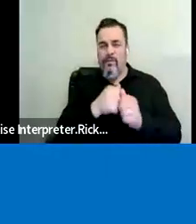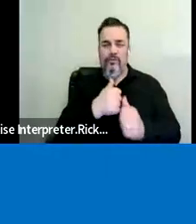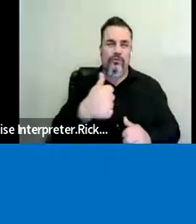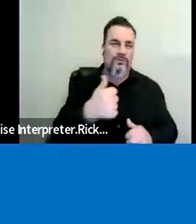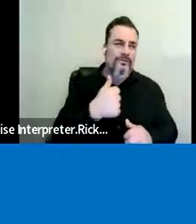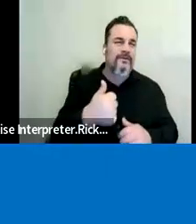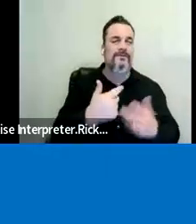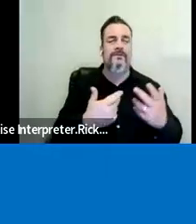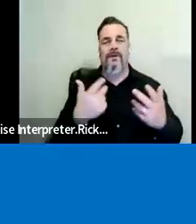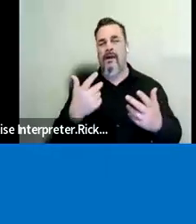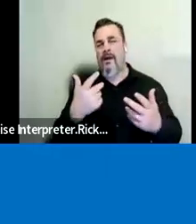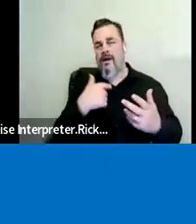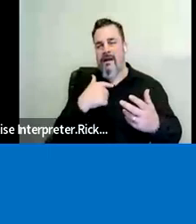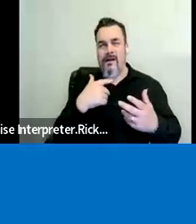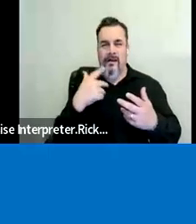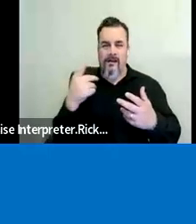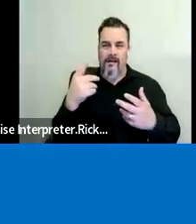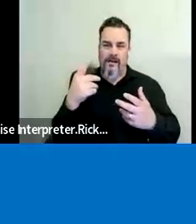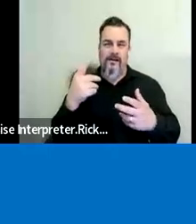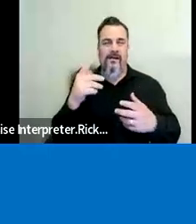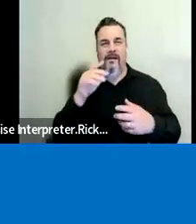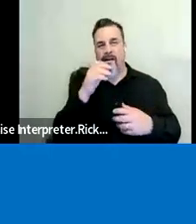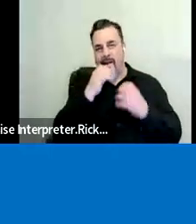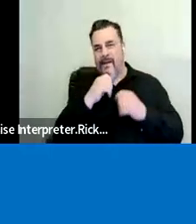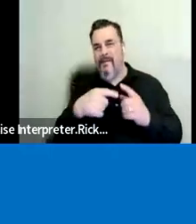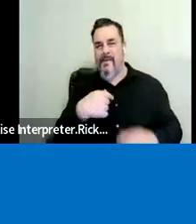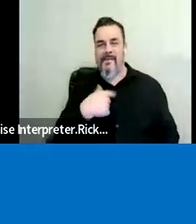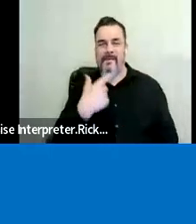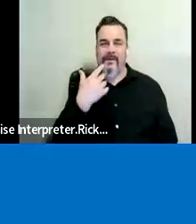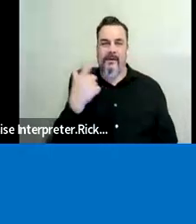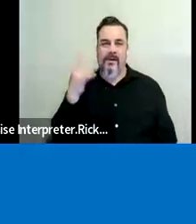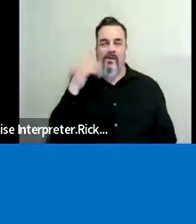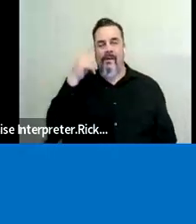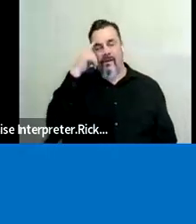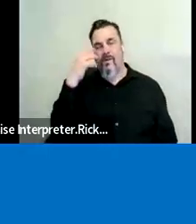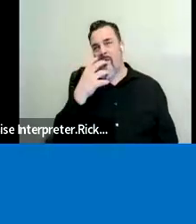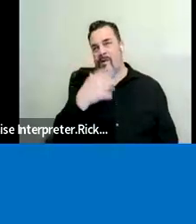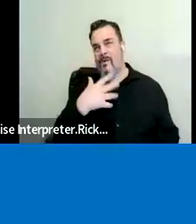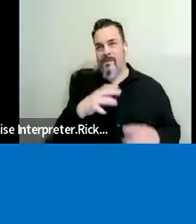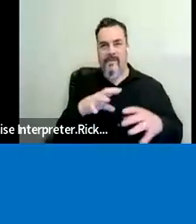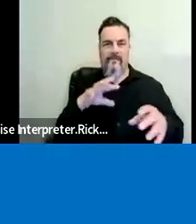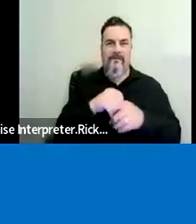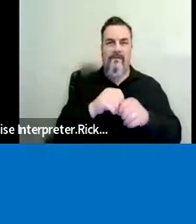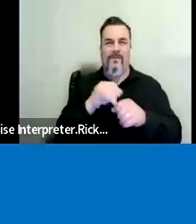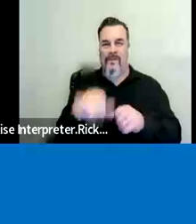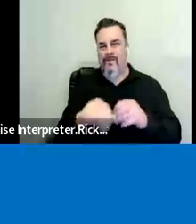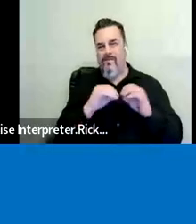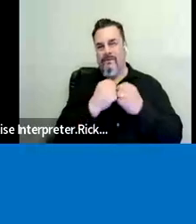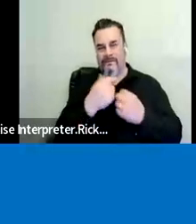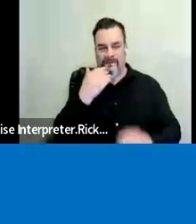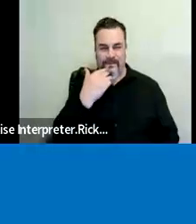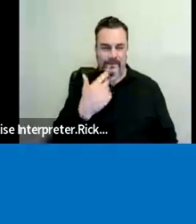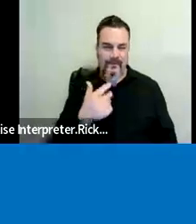transportation. They care about how I breathe. They're going to think, man, I want to be involved with this organization.